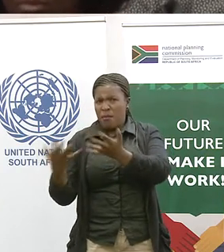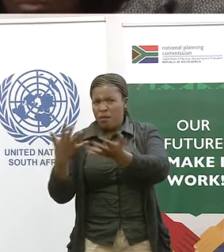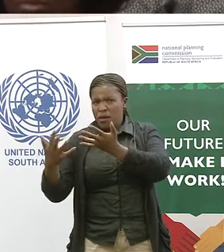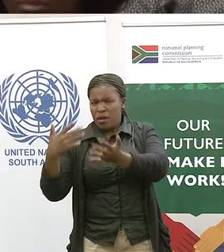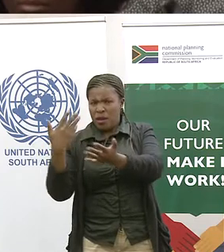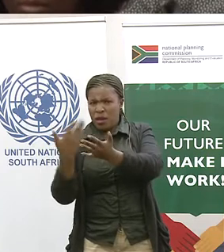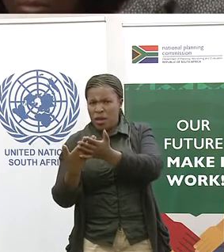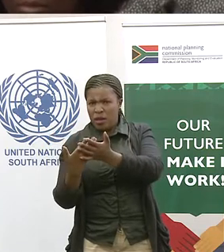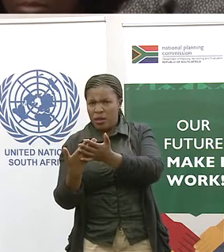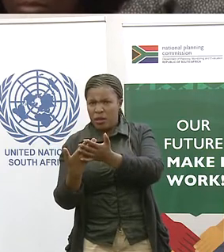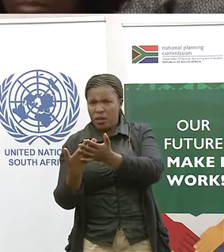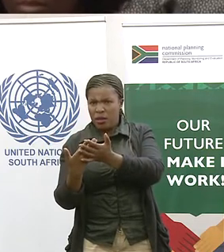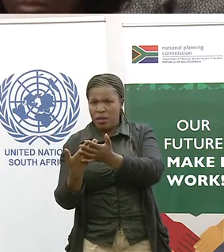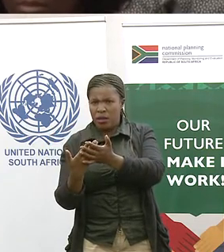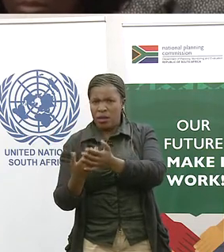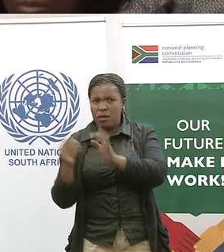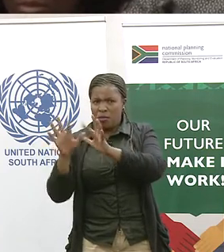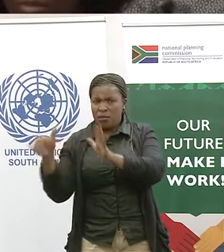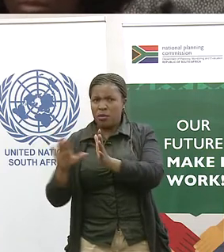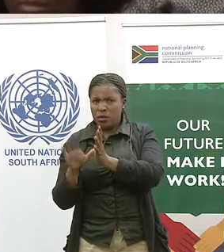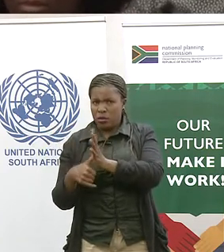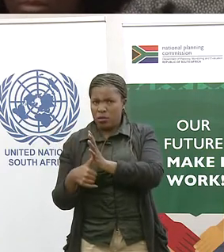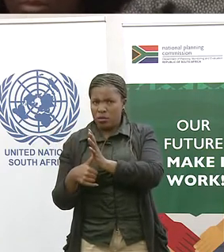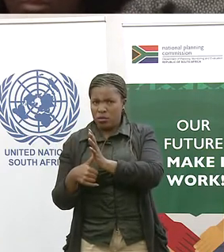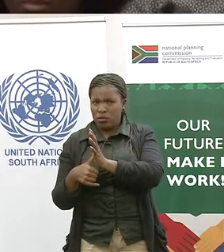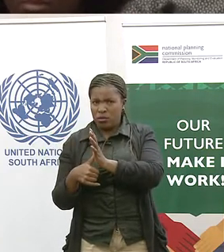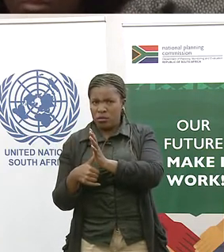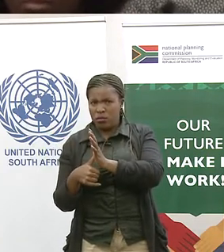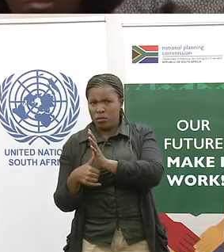the positive contribution of people with disabilities